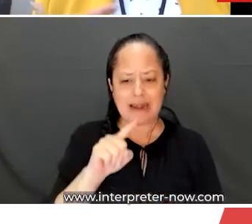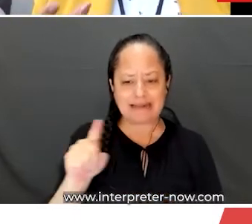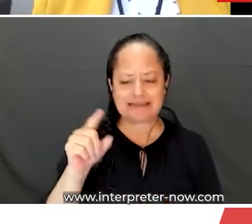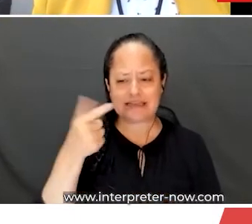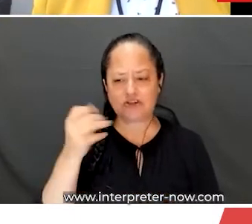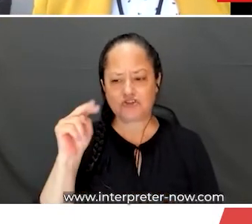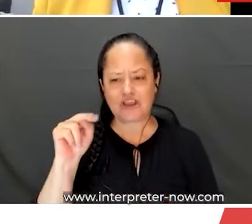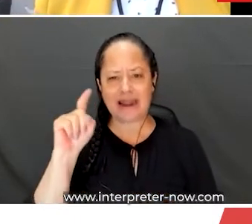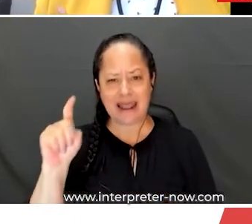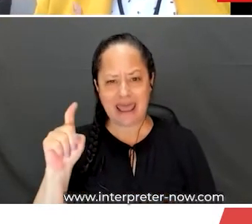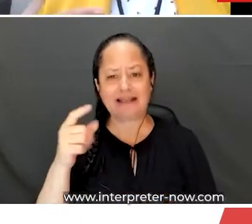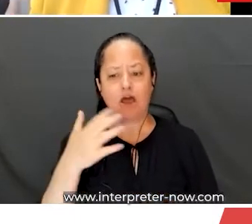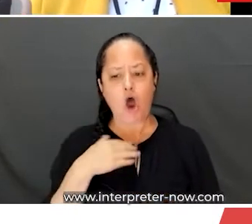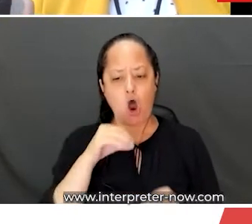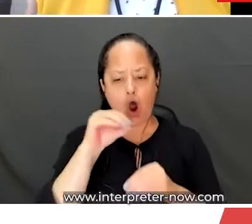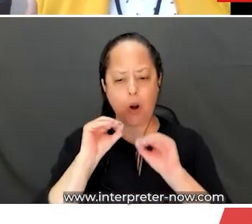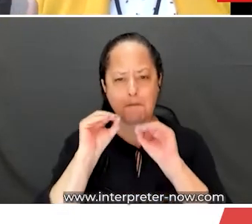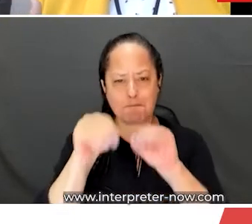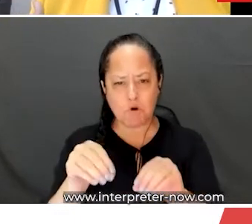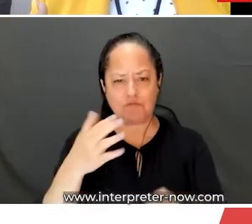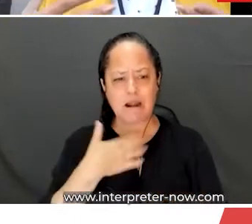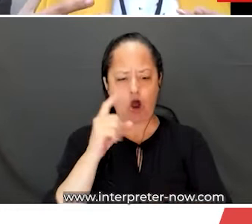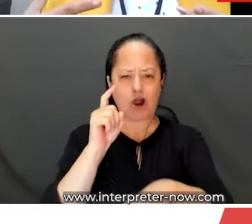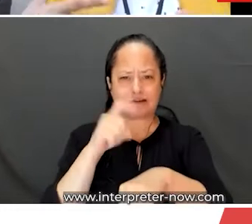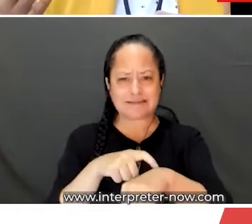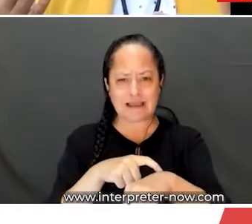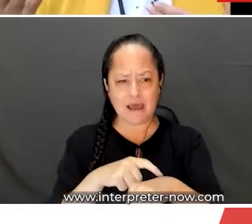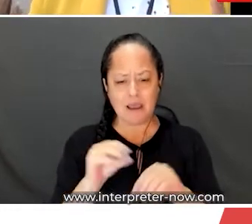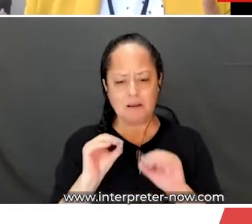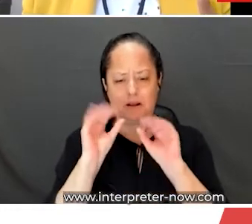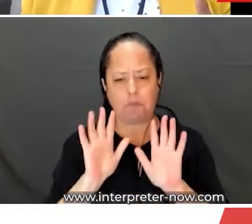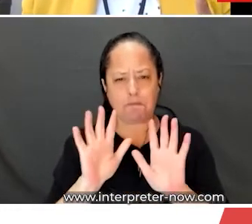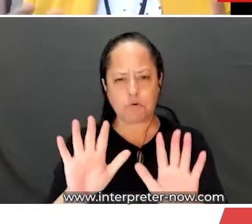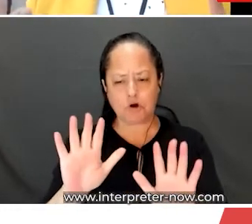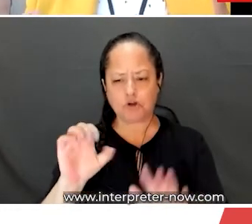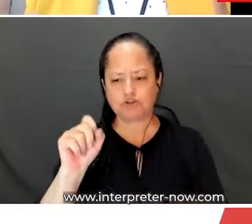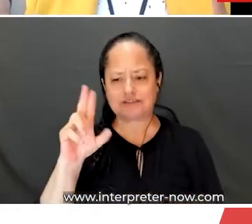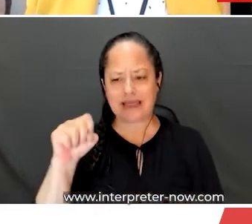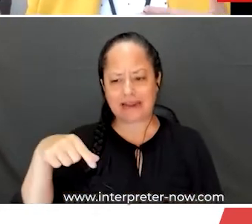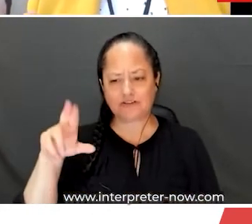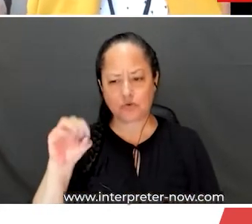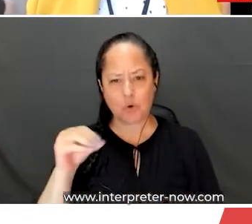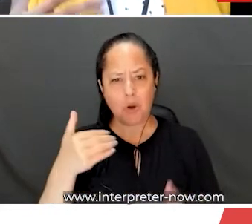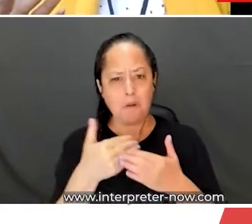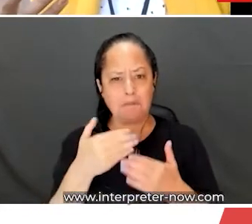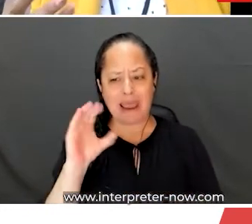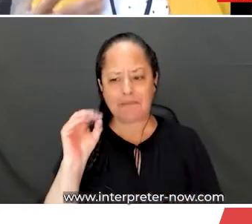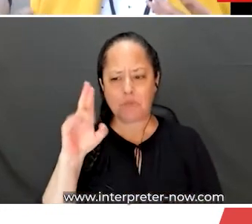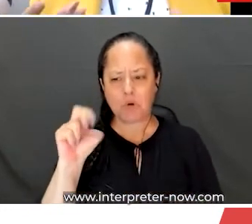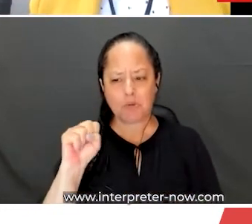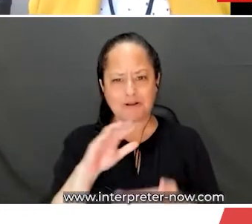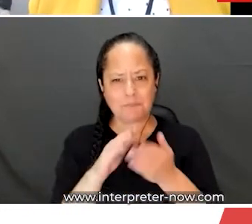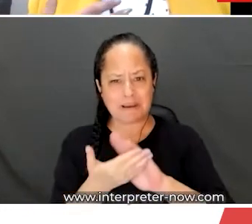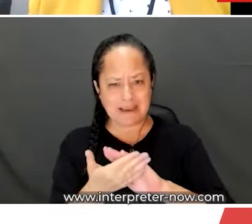movement. This is our time, right? To really push on the status quo, because in many ways, the baby boomers have become a little bit seen as